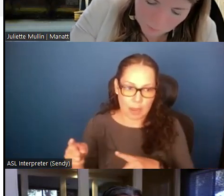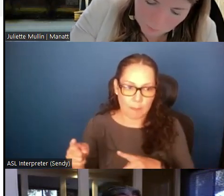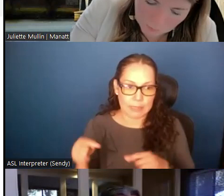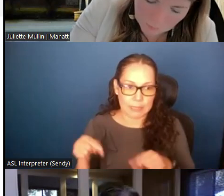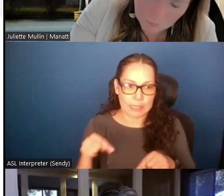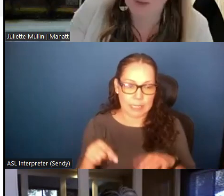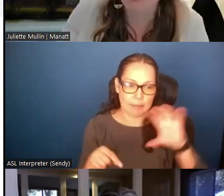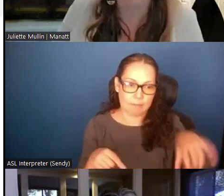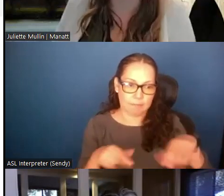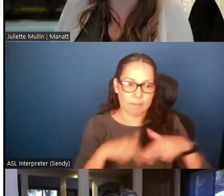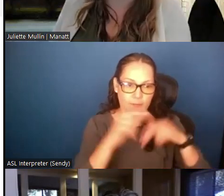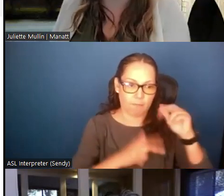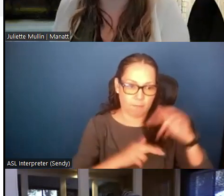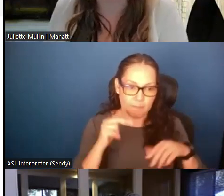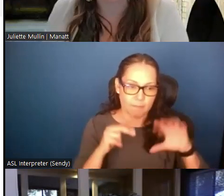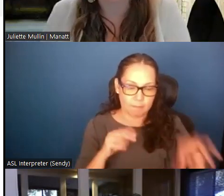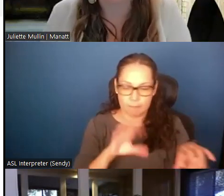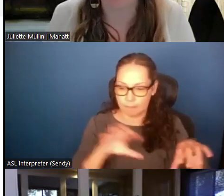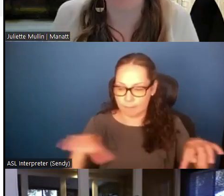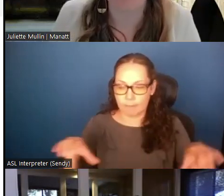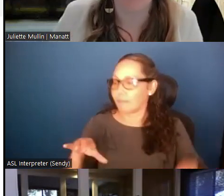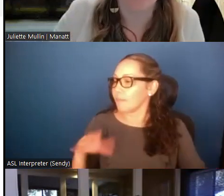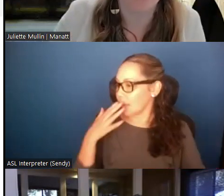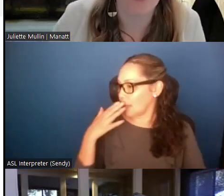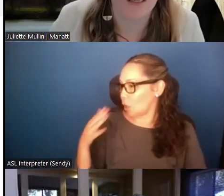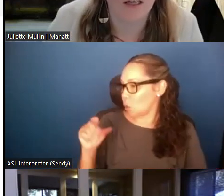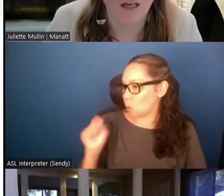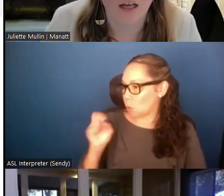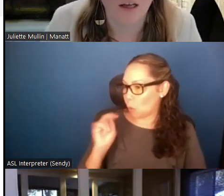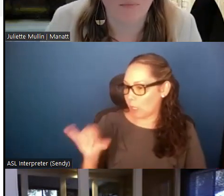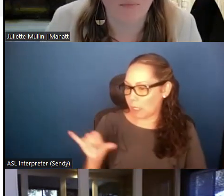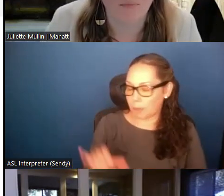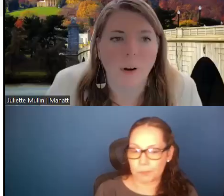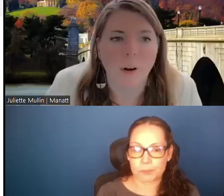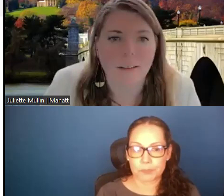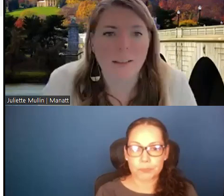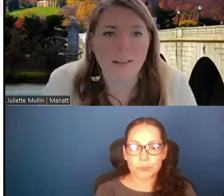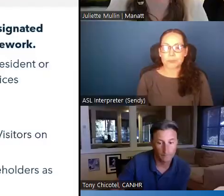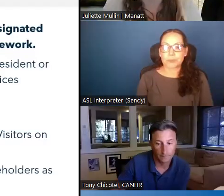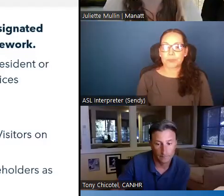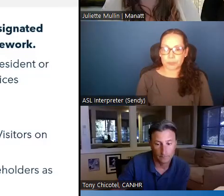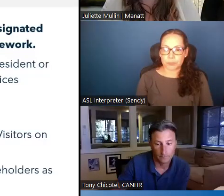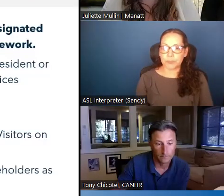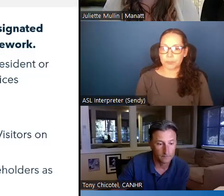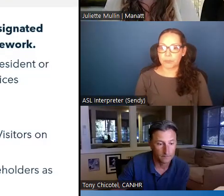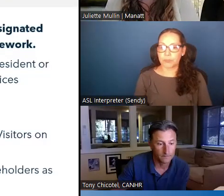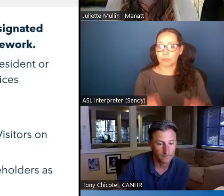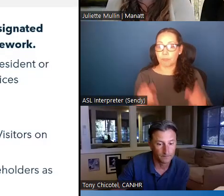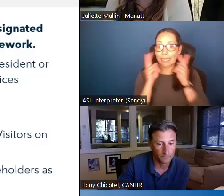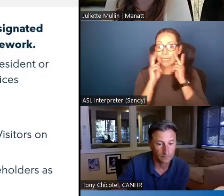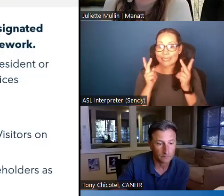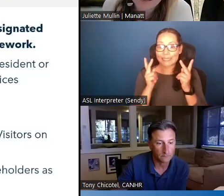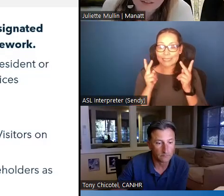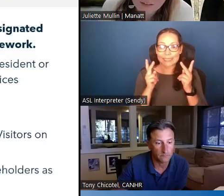Yep. Tracking that. Thank you, Tony. All right, I see Eric.